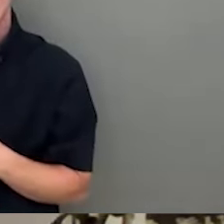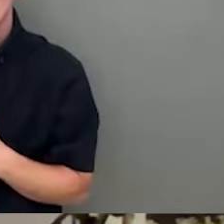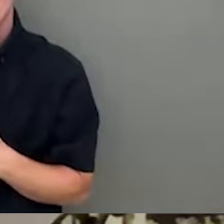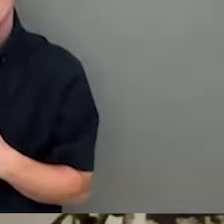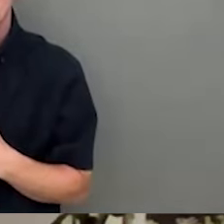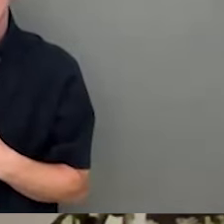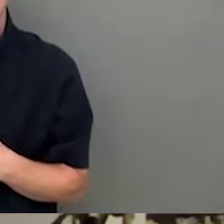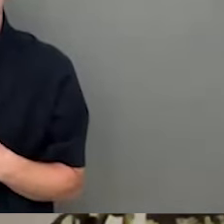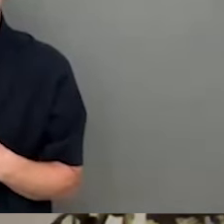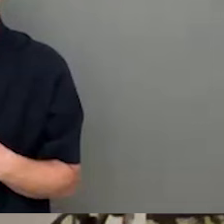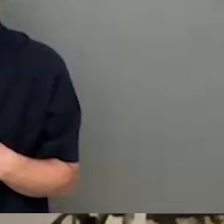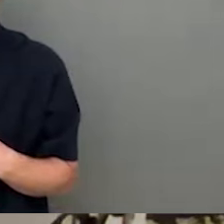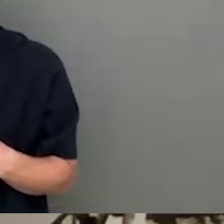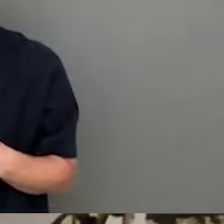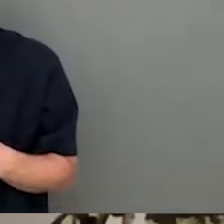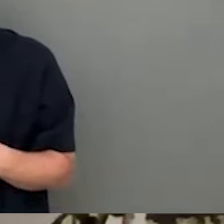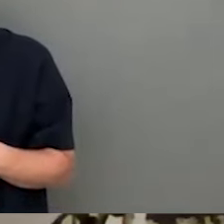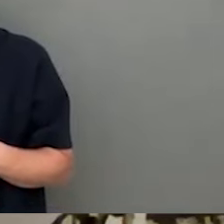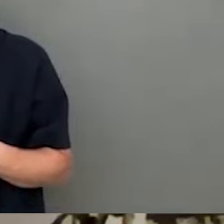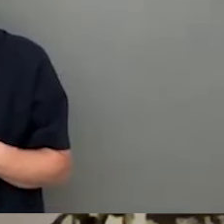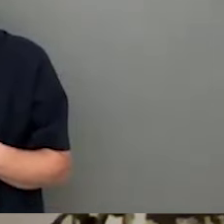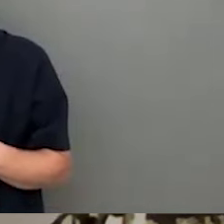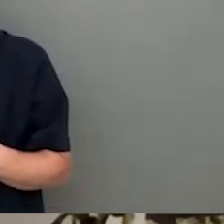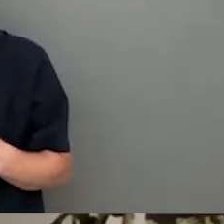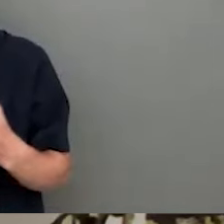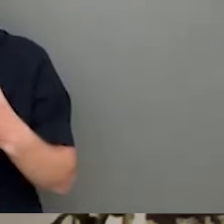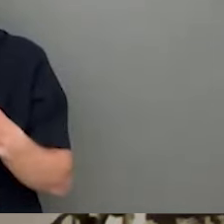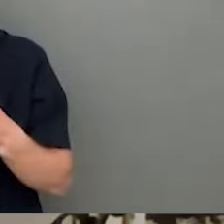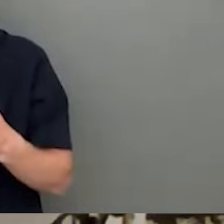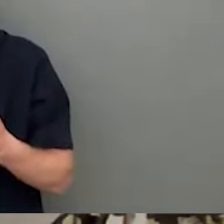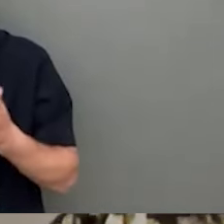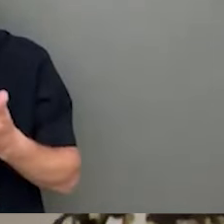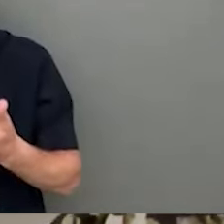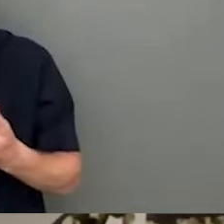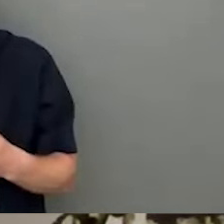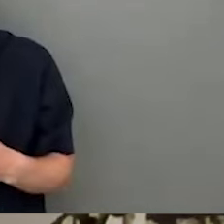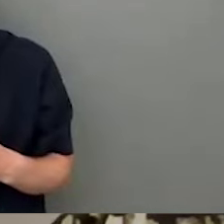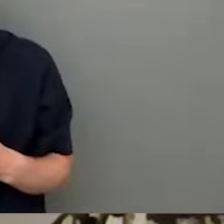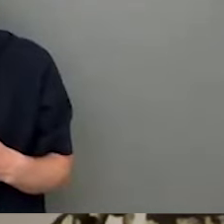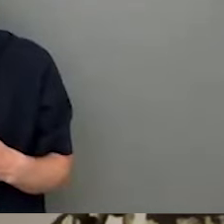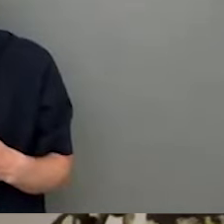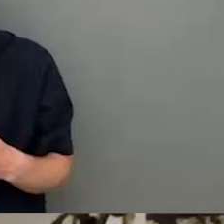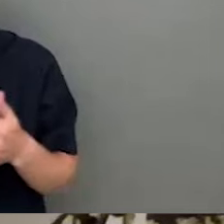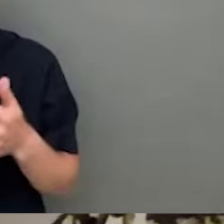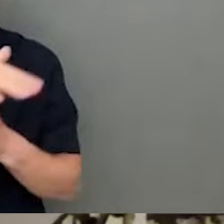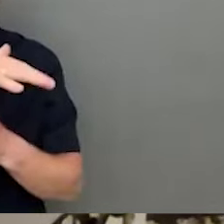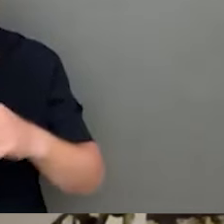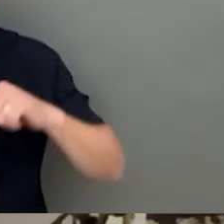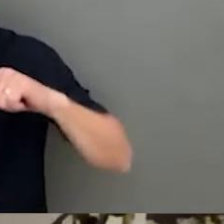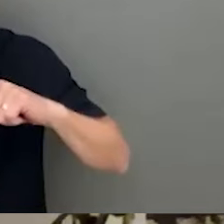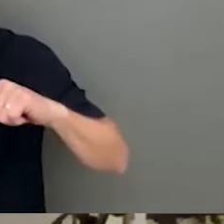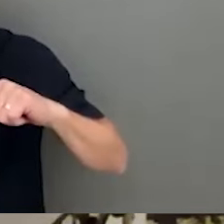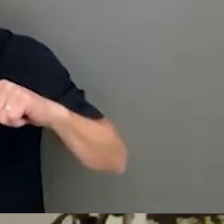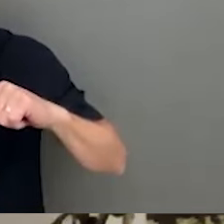that social protection does look like the bulk of government spending for you know, supporting people